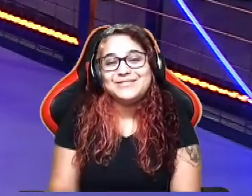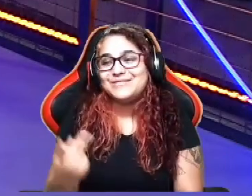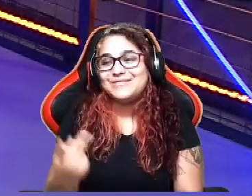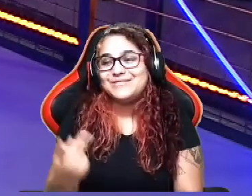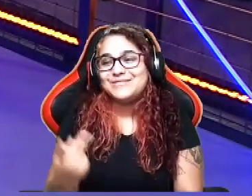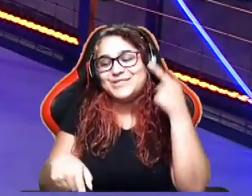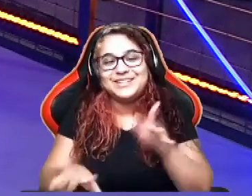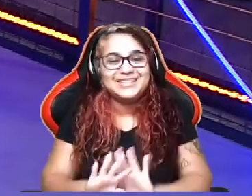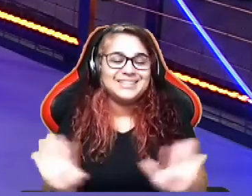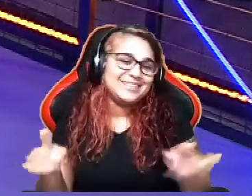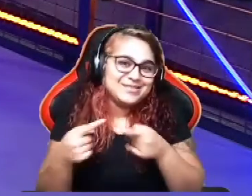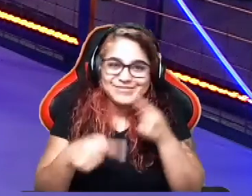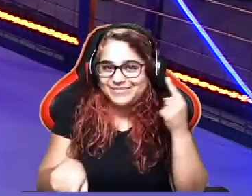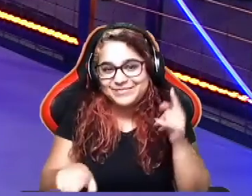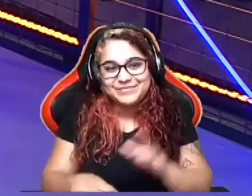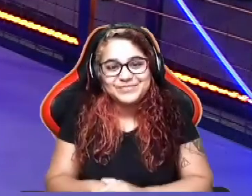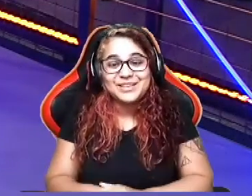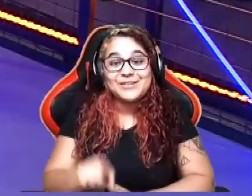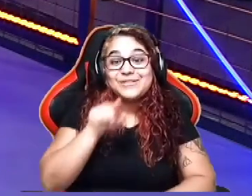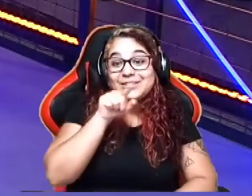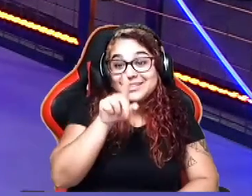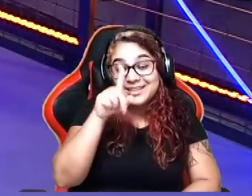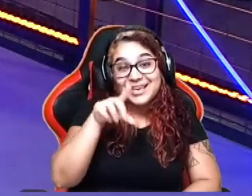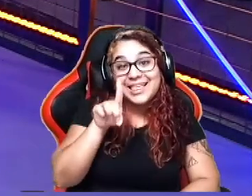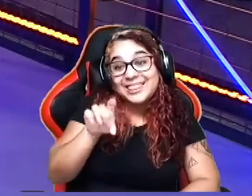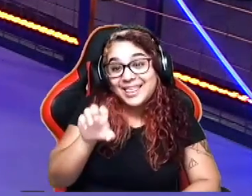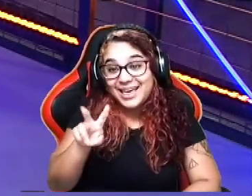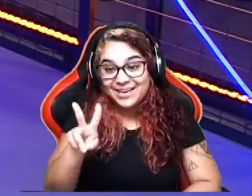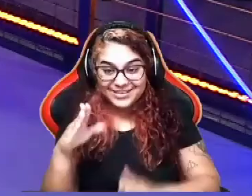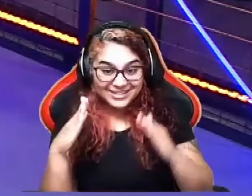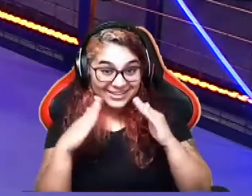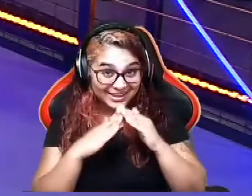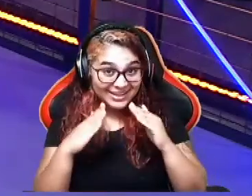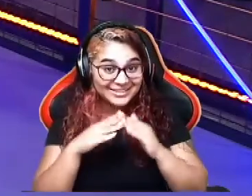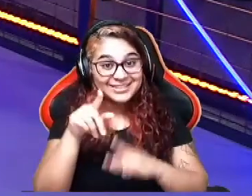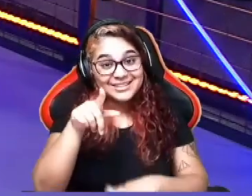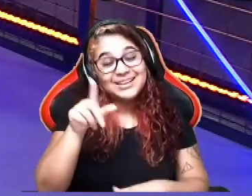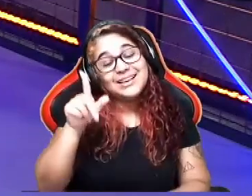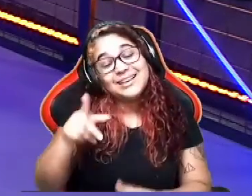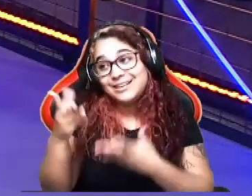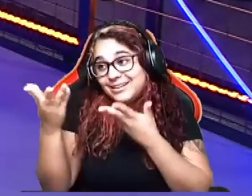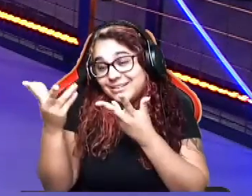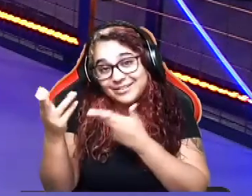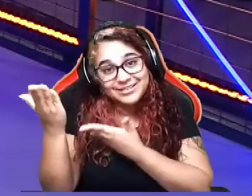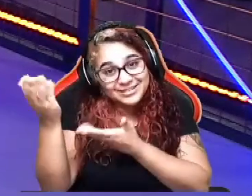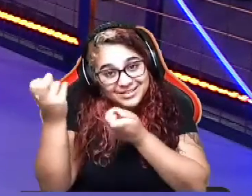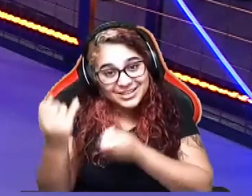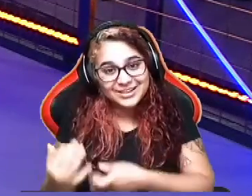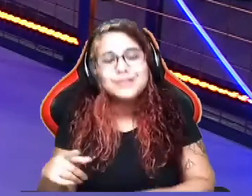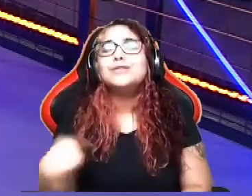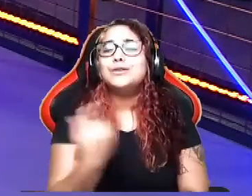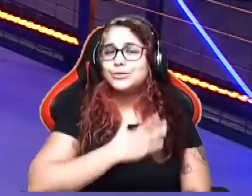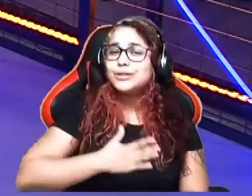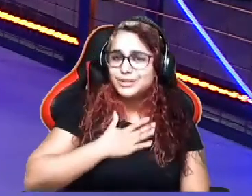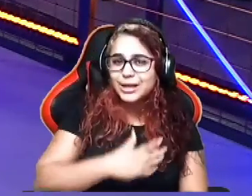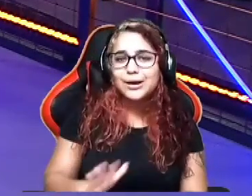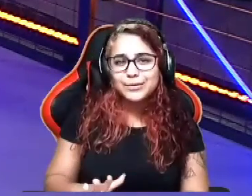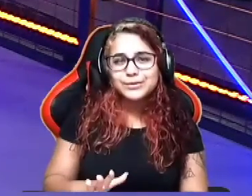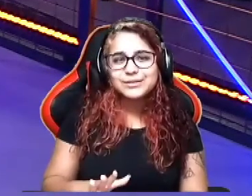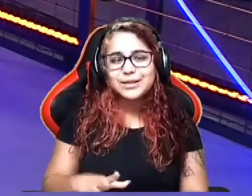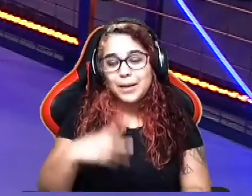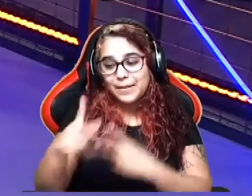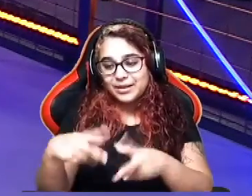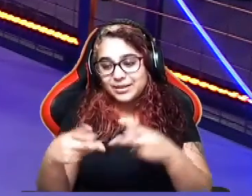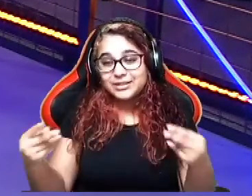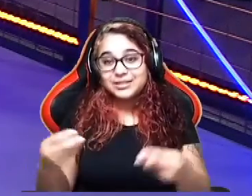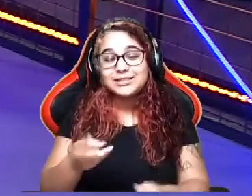Não rola. Você que é desenvolvedor aí de casa, But if you're a developer at home, só que o problema